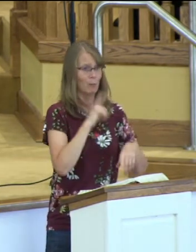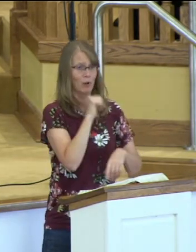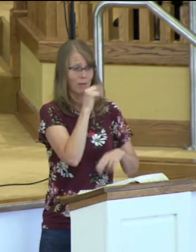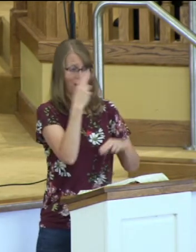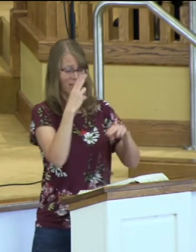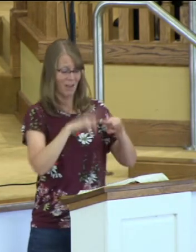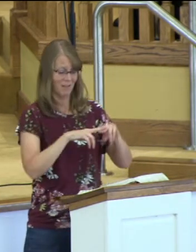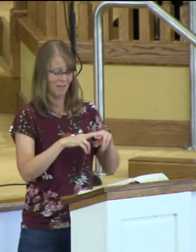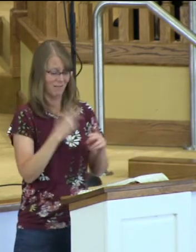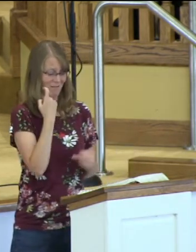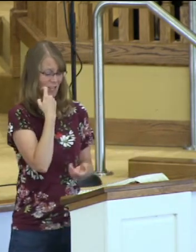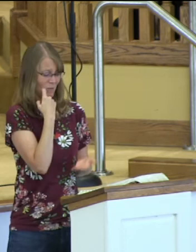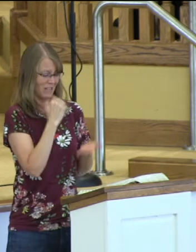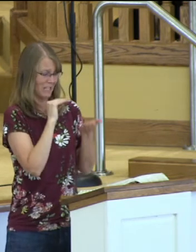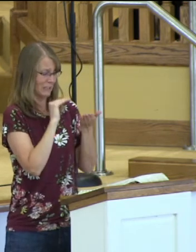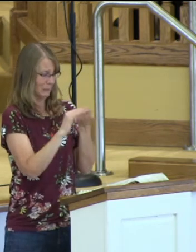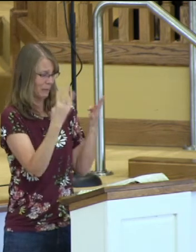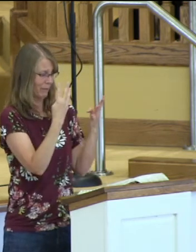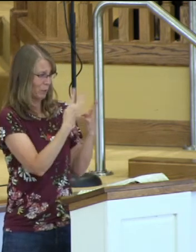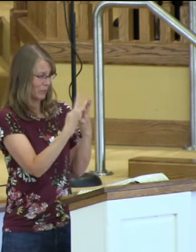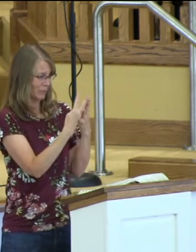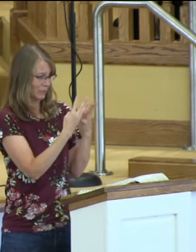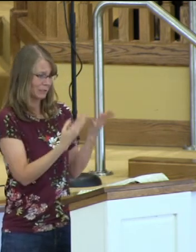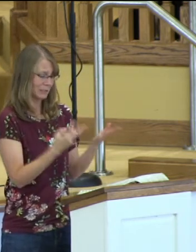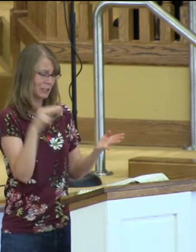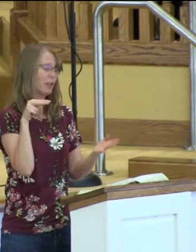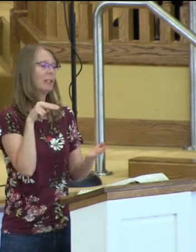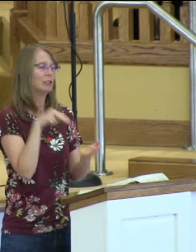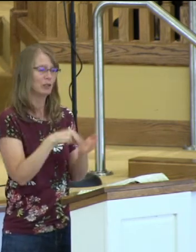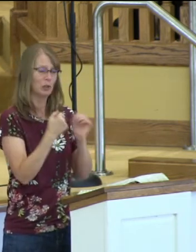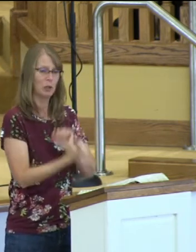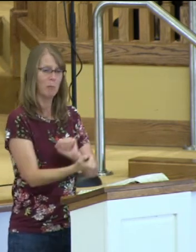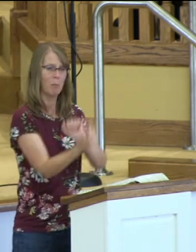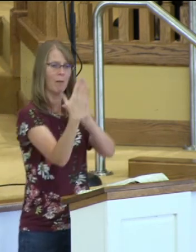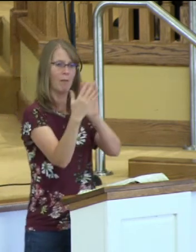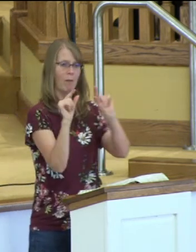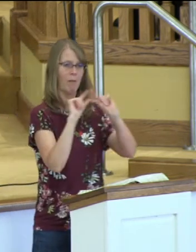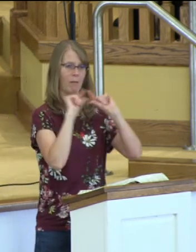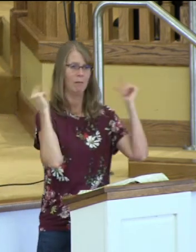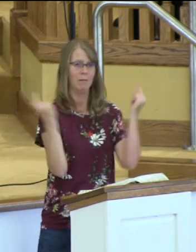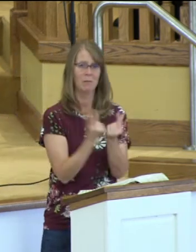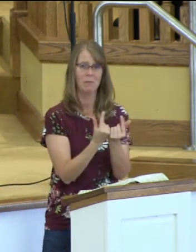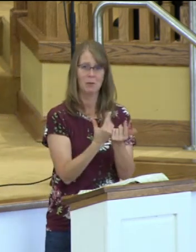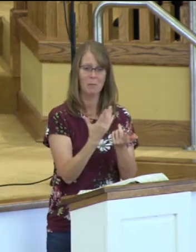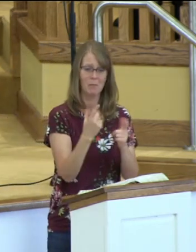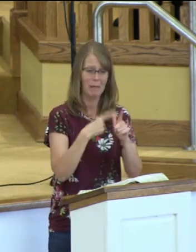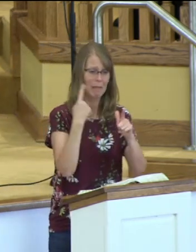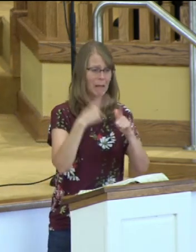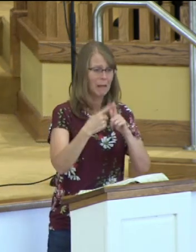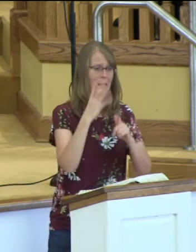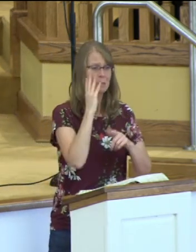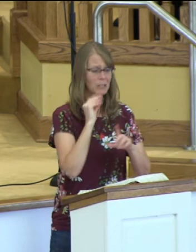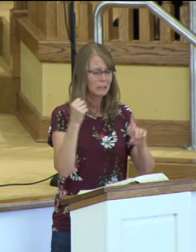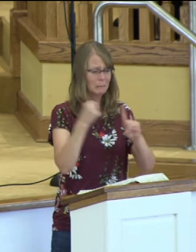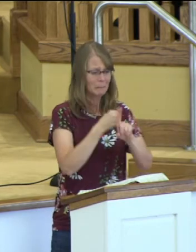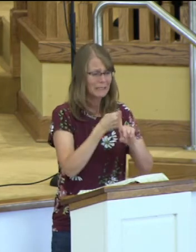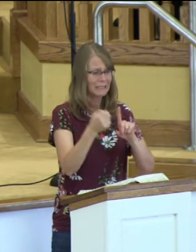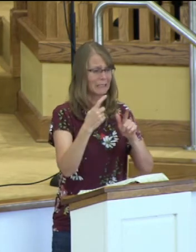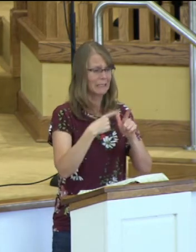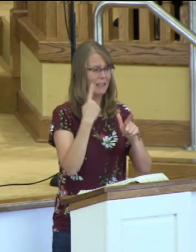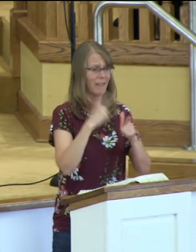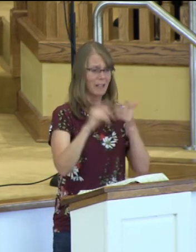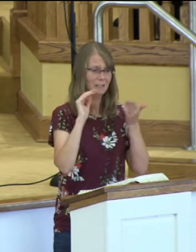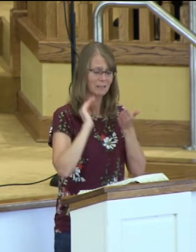They were just got out of prison, and they went before all the Sanhedrin. Then they beat them, and then they let them